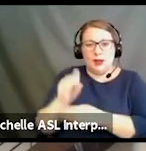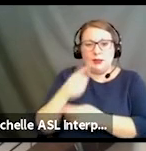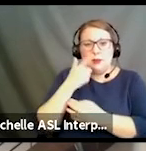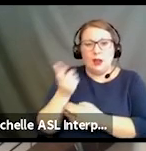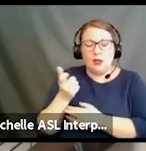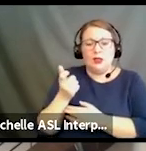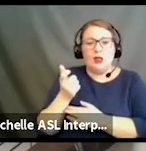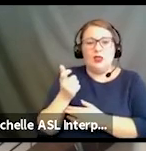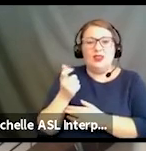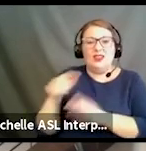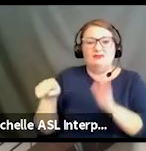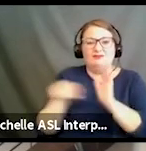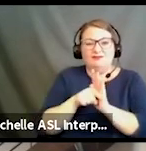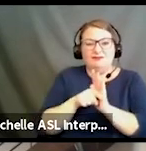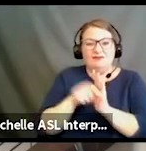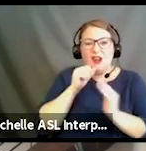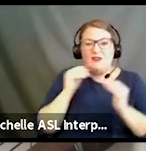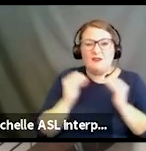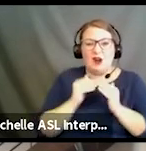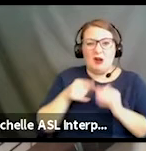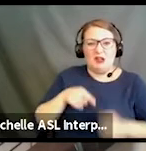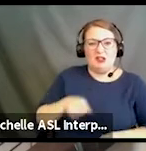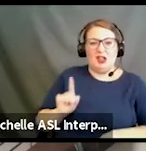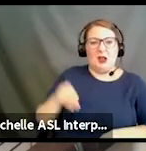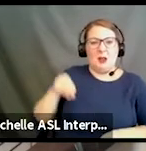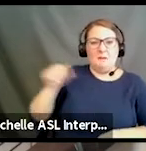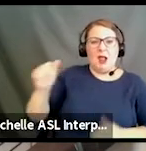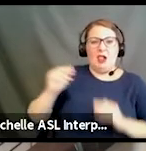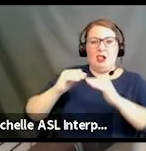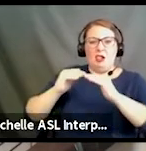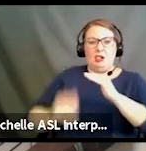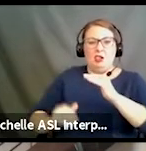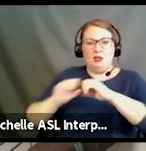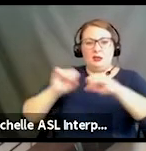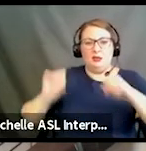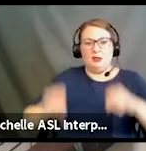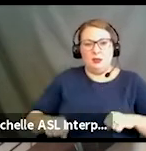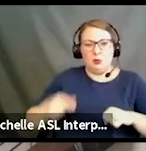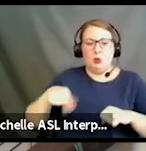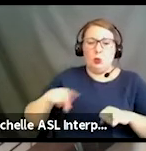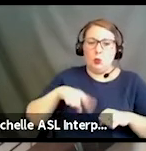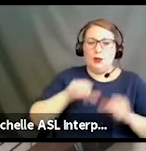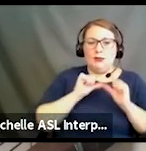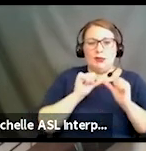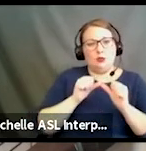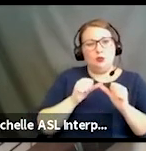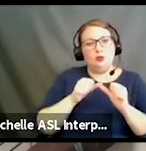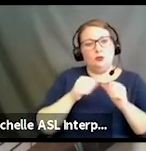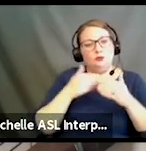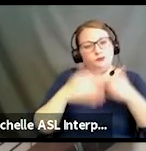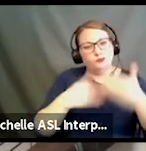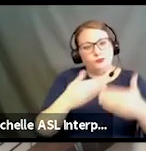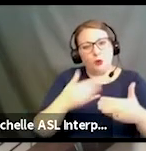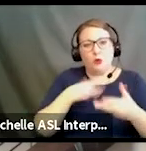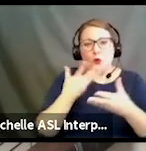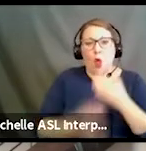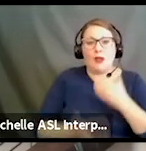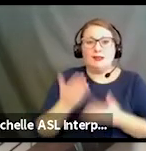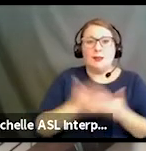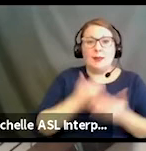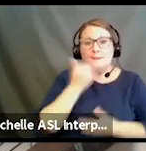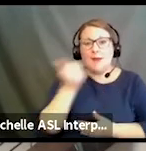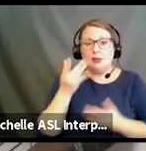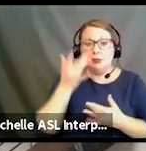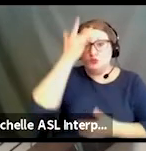of the backward, inequitable, and insulting compensation system that you continue to uphold. You have lost some of the best and